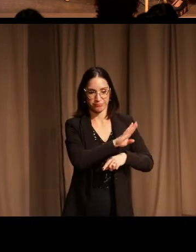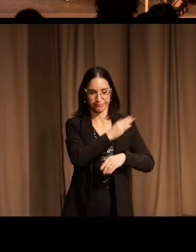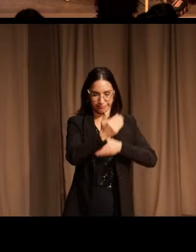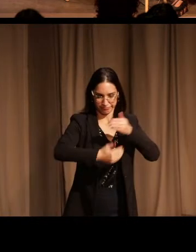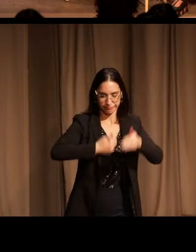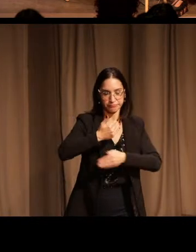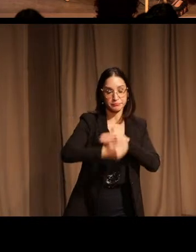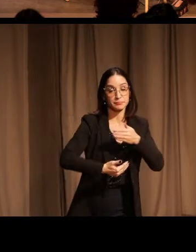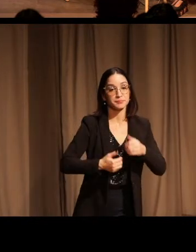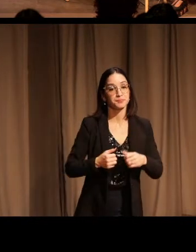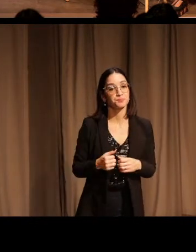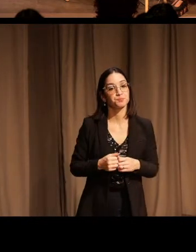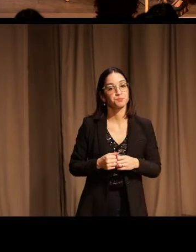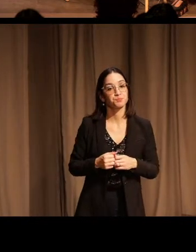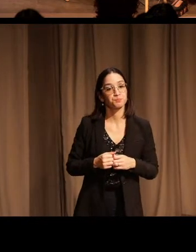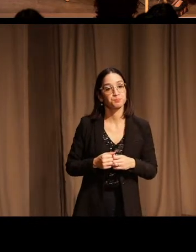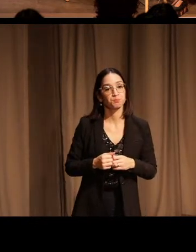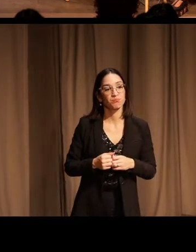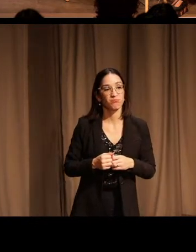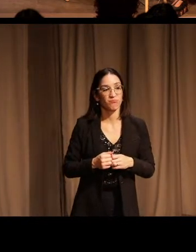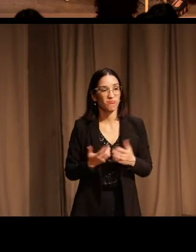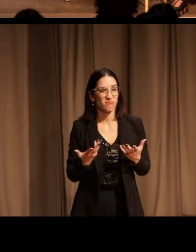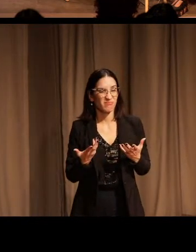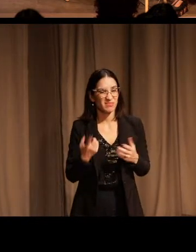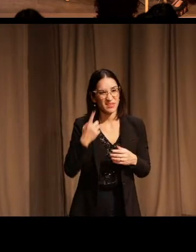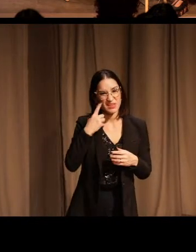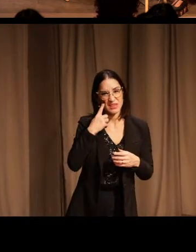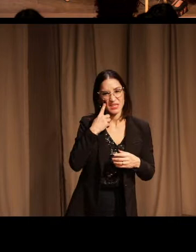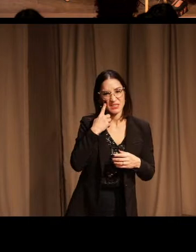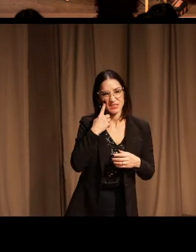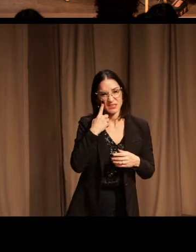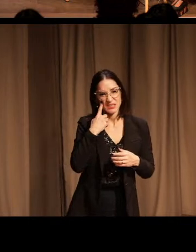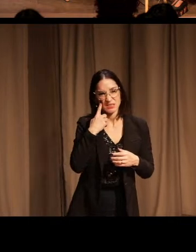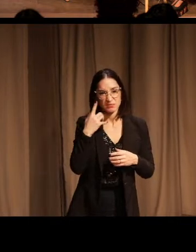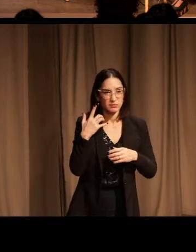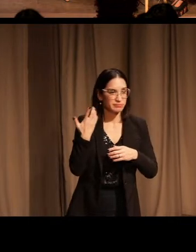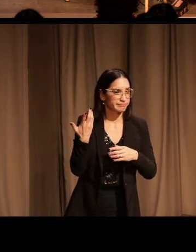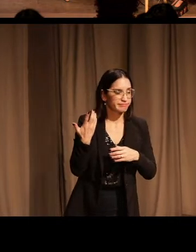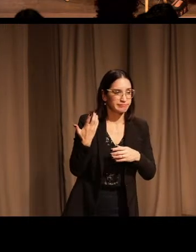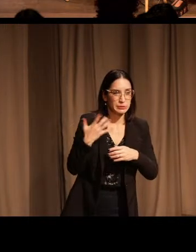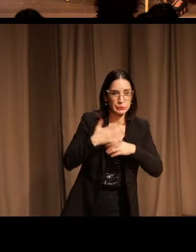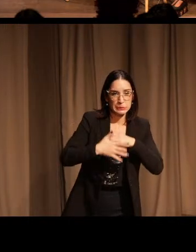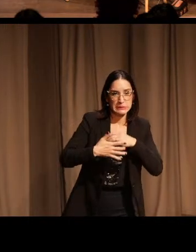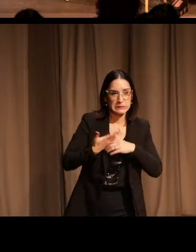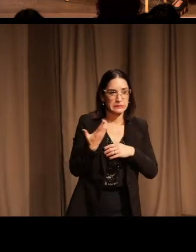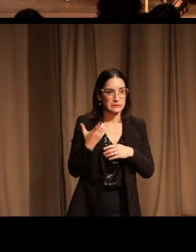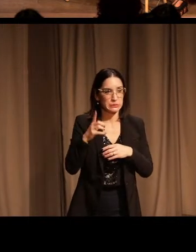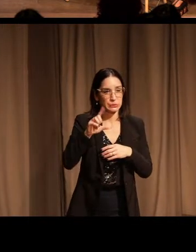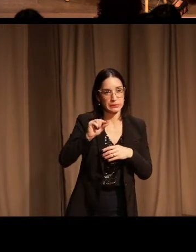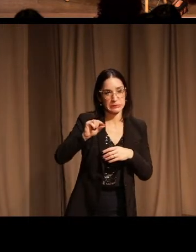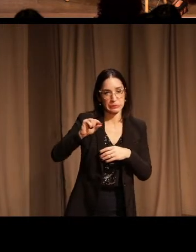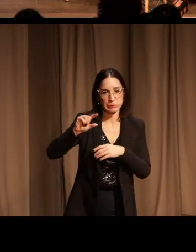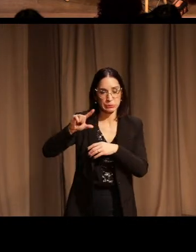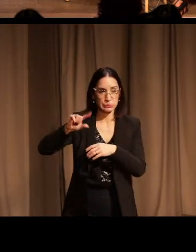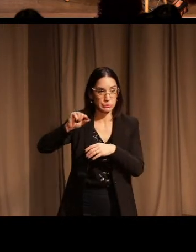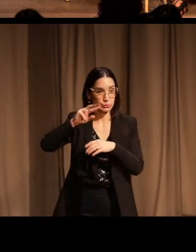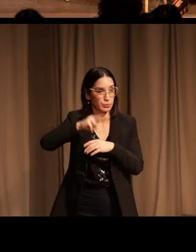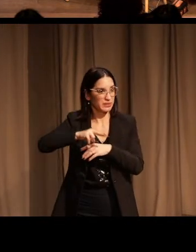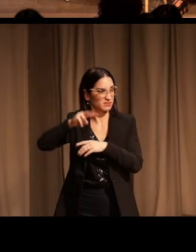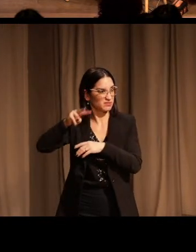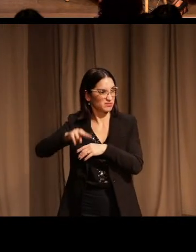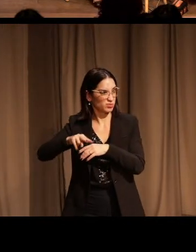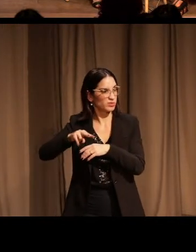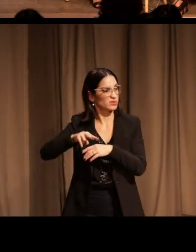So many years later, I would say in early 2022, we can pass the slide, I finally released my own